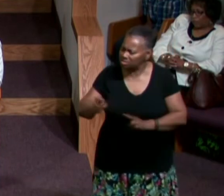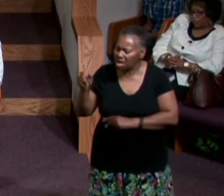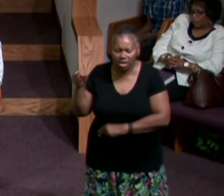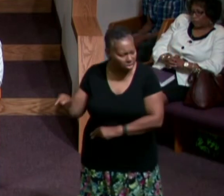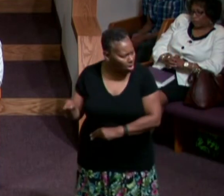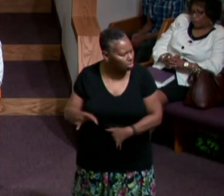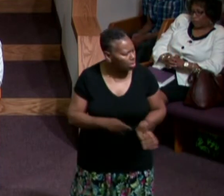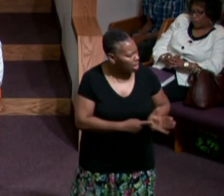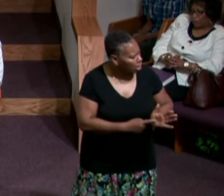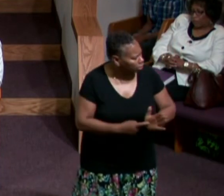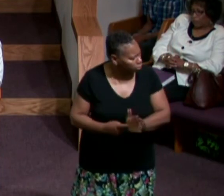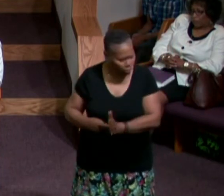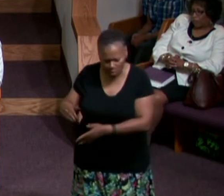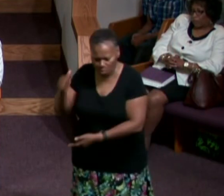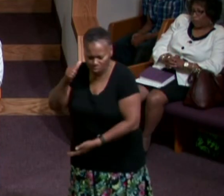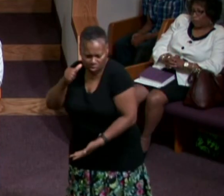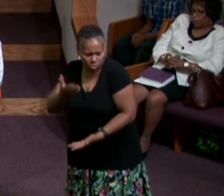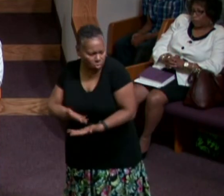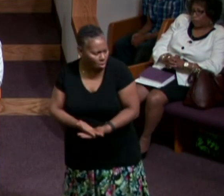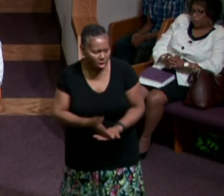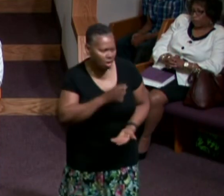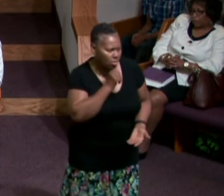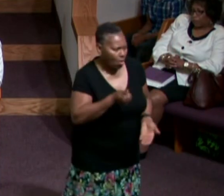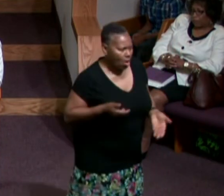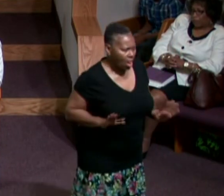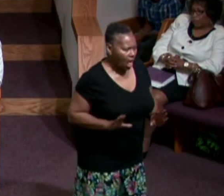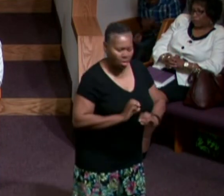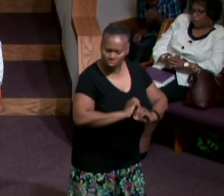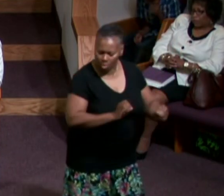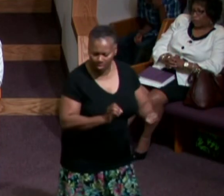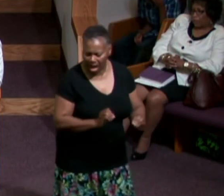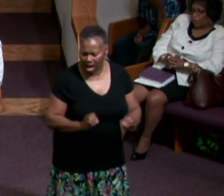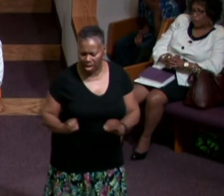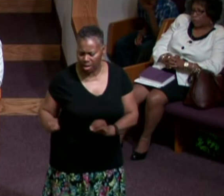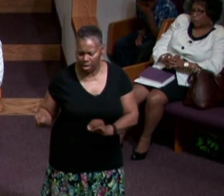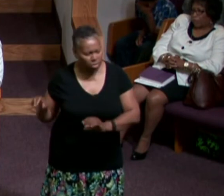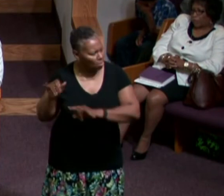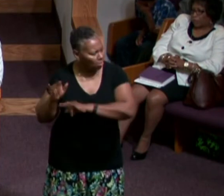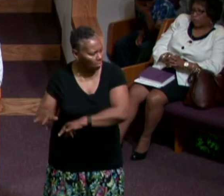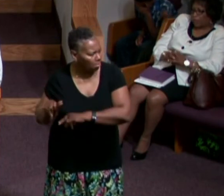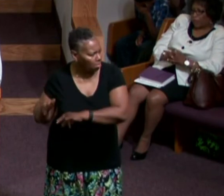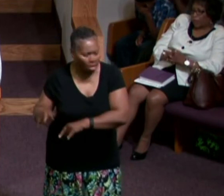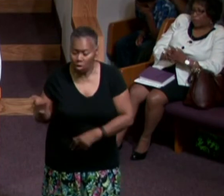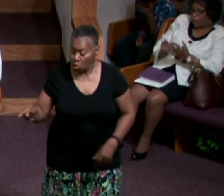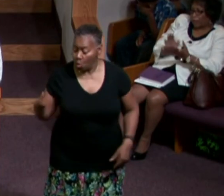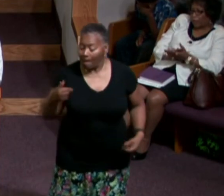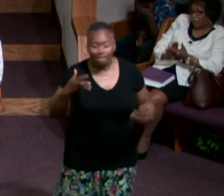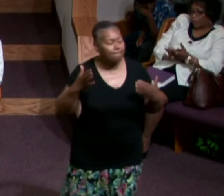his daughter, don't allow anyone to mistreat you because you're my daughter.